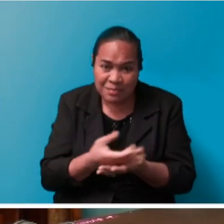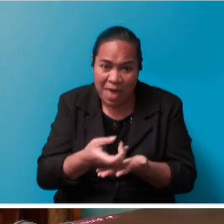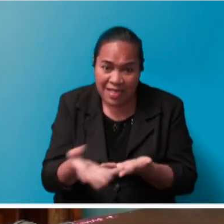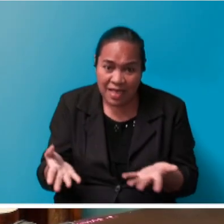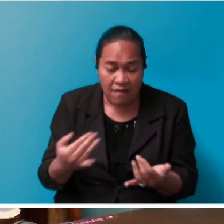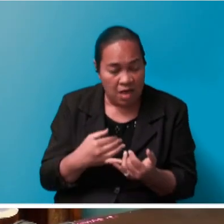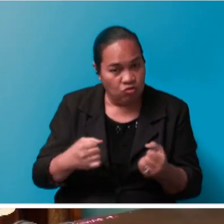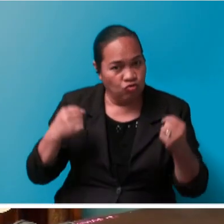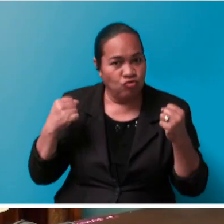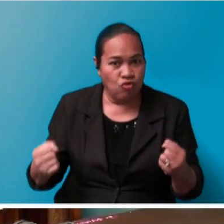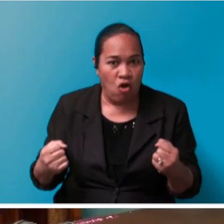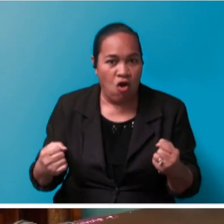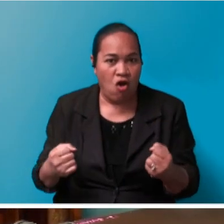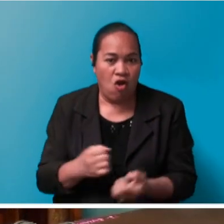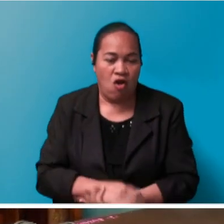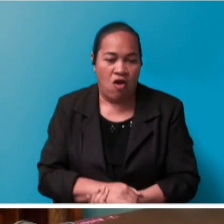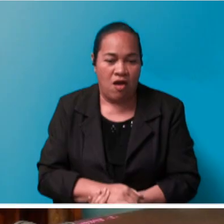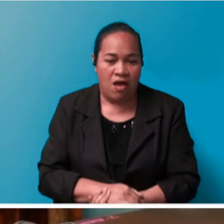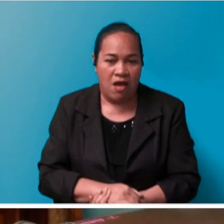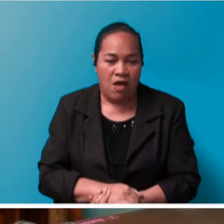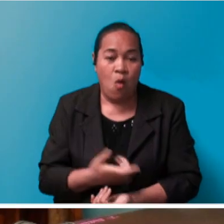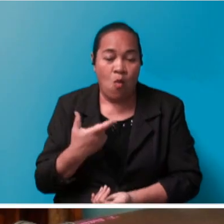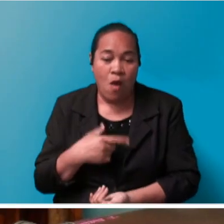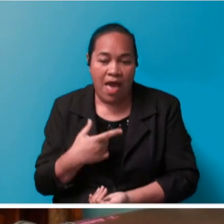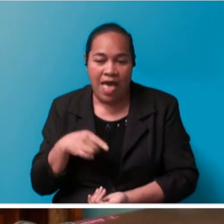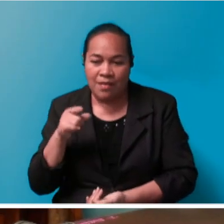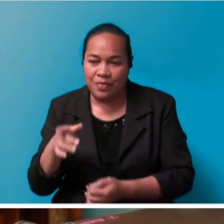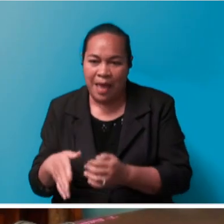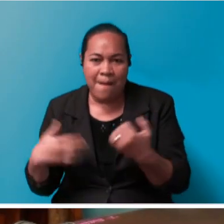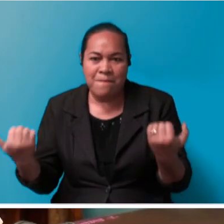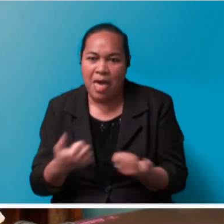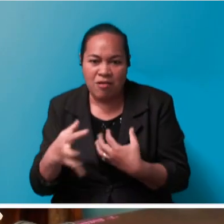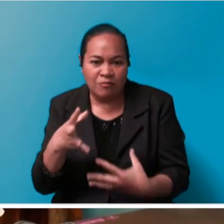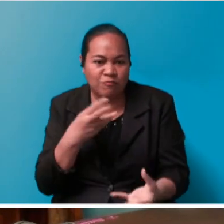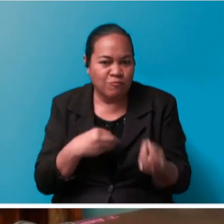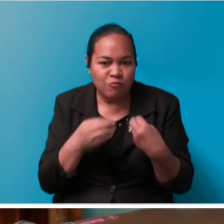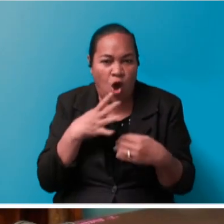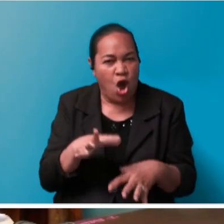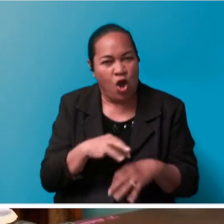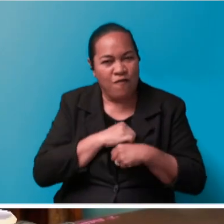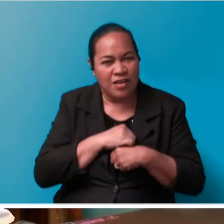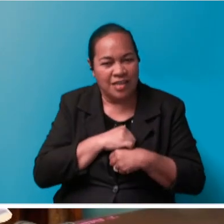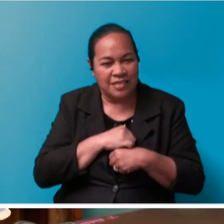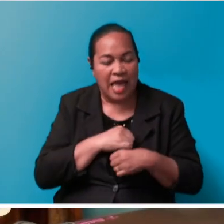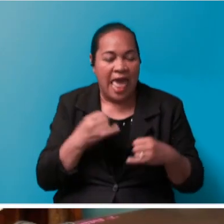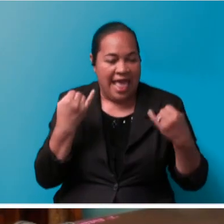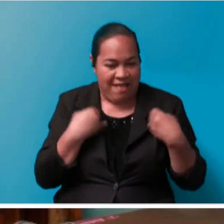very strong, supported by high consumer confidence, investor